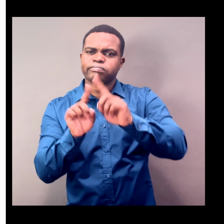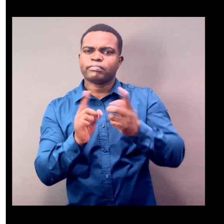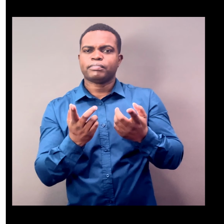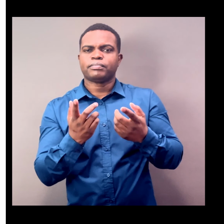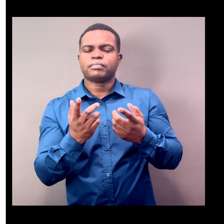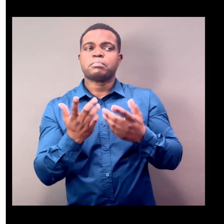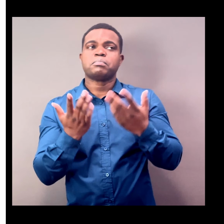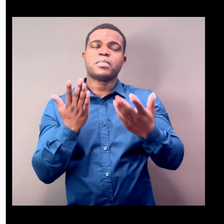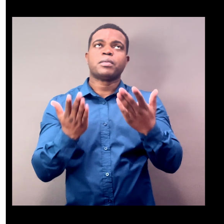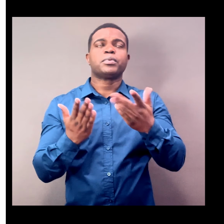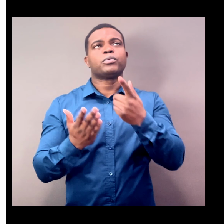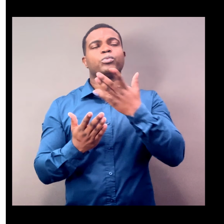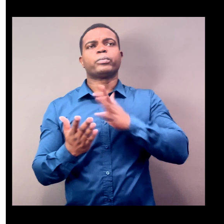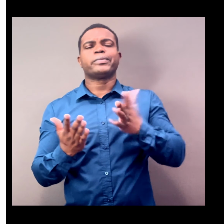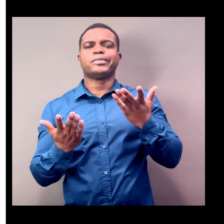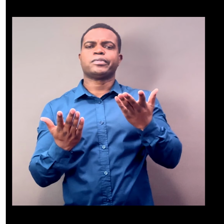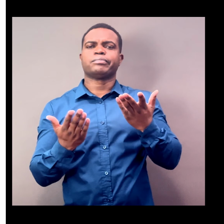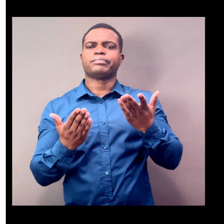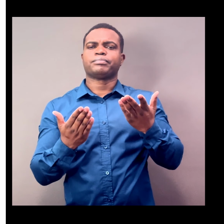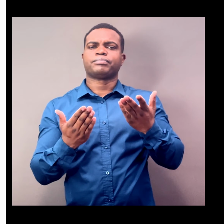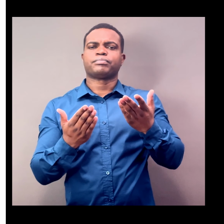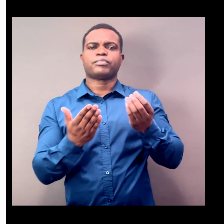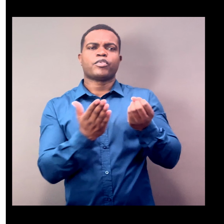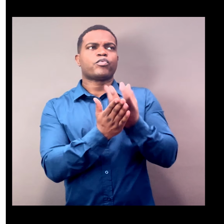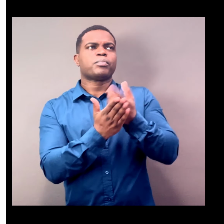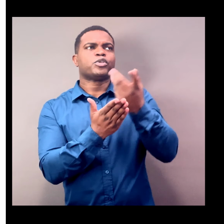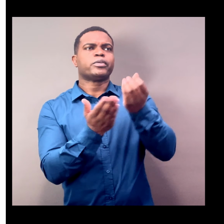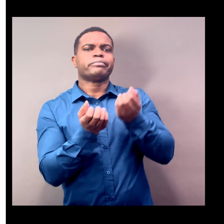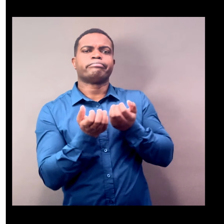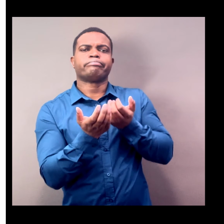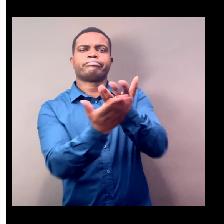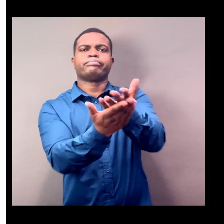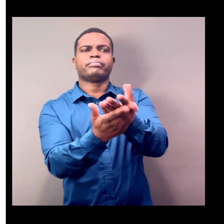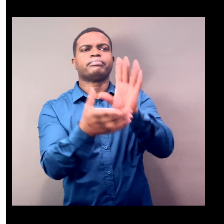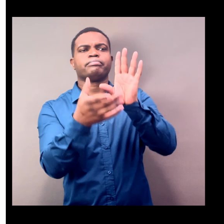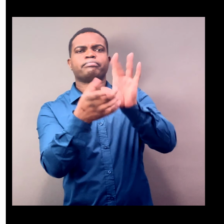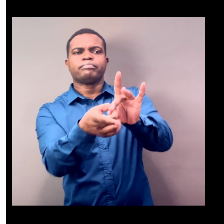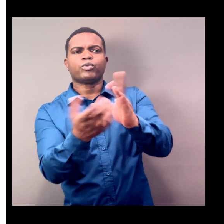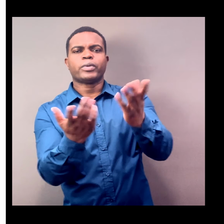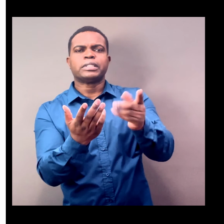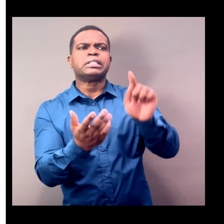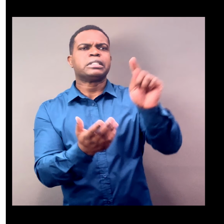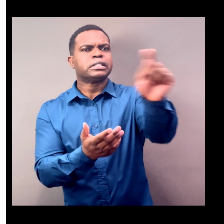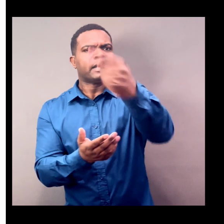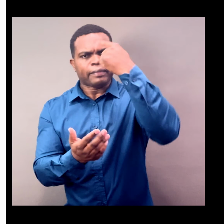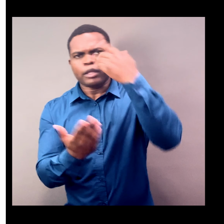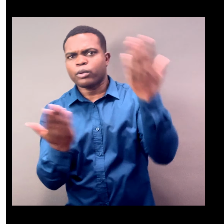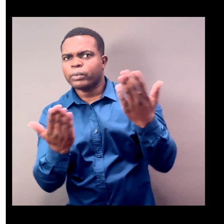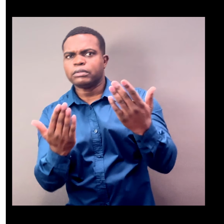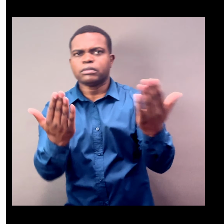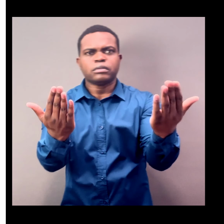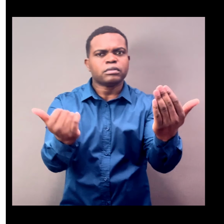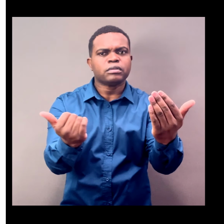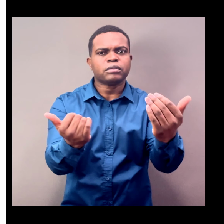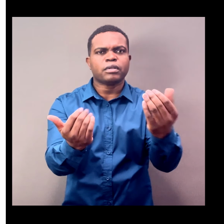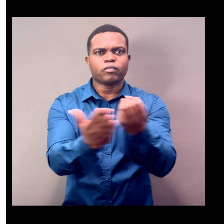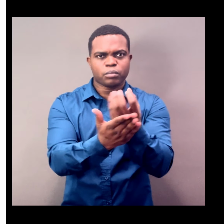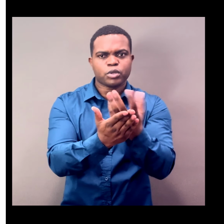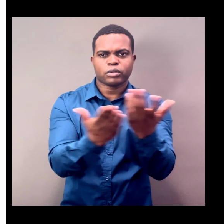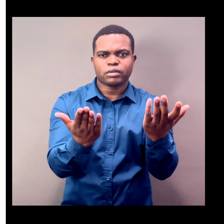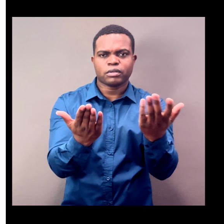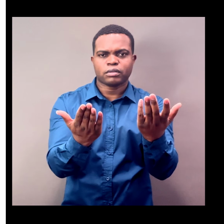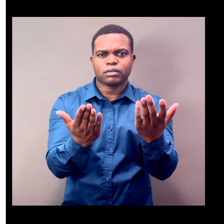maybe to provide information to the community without necessarily seeking their input. That means you are informing. So you could